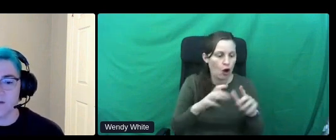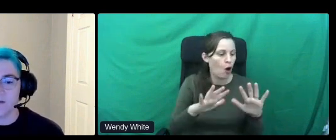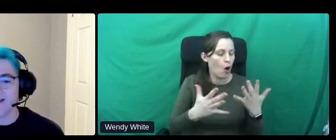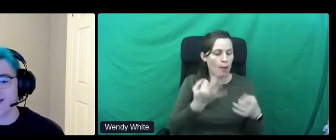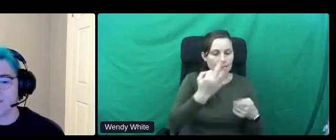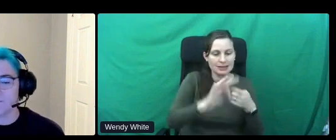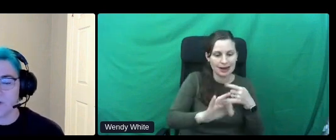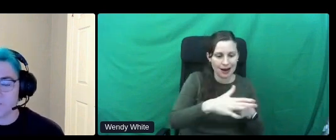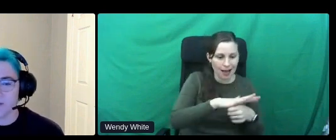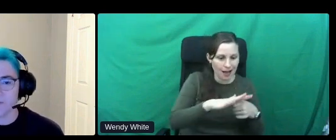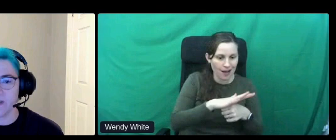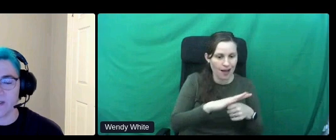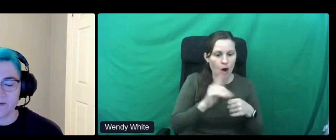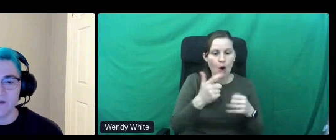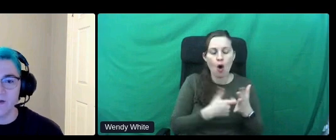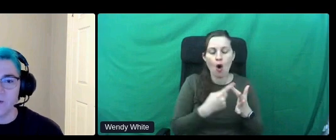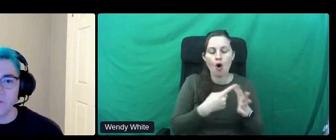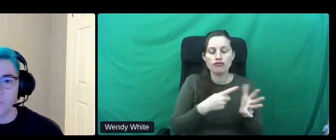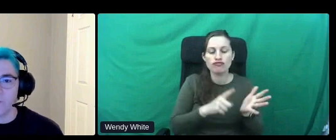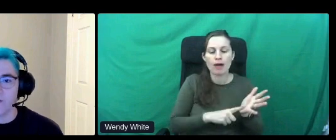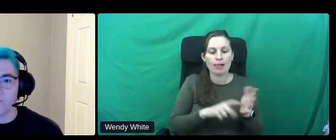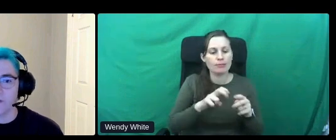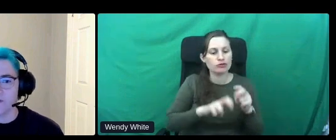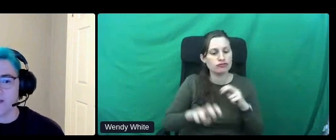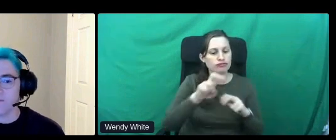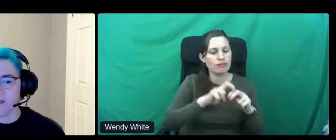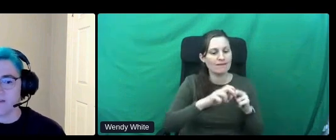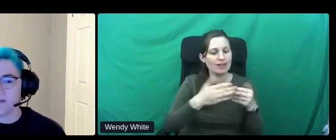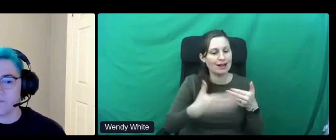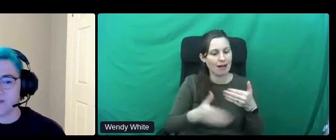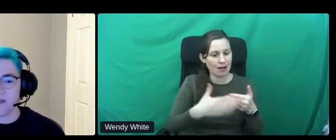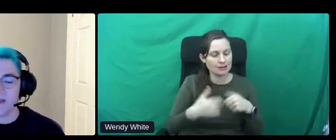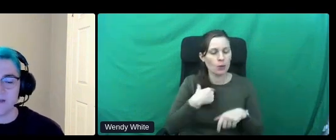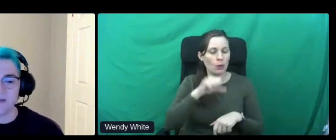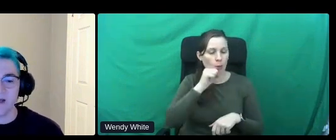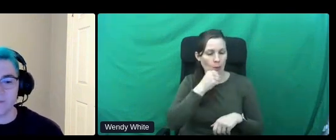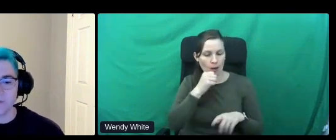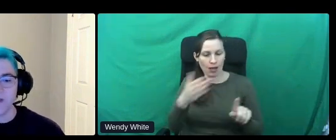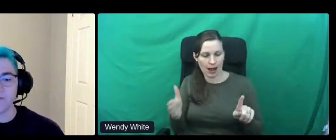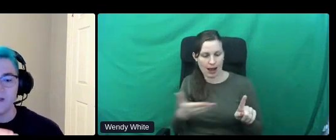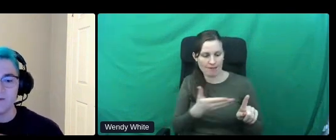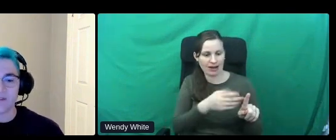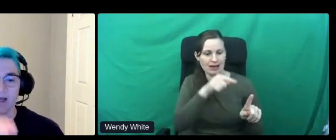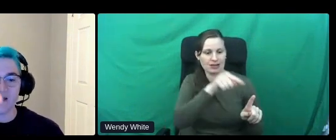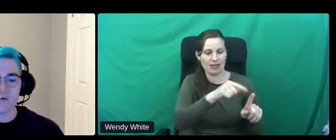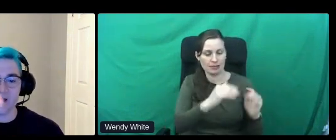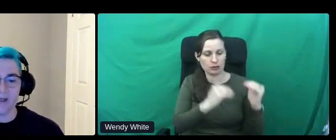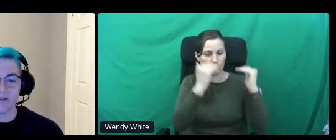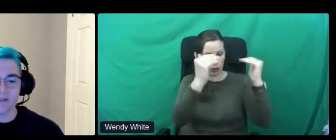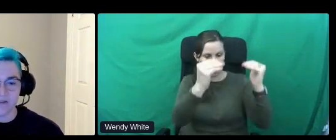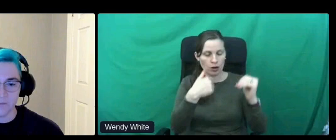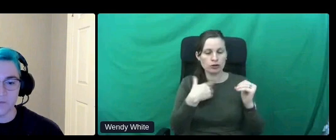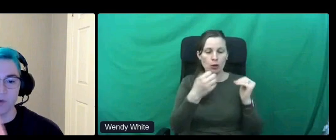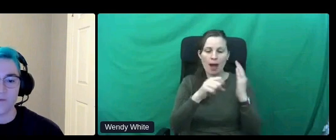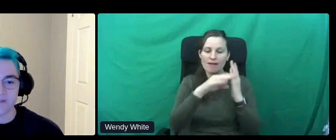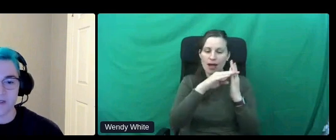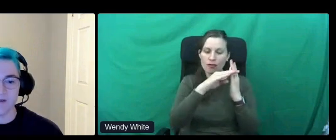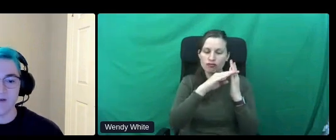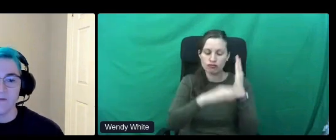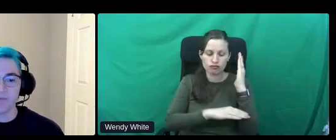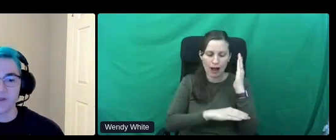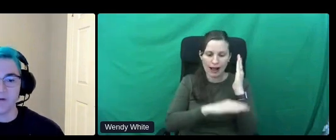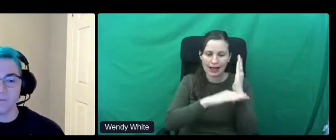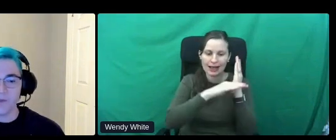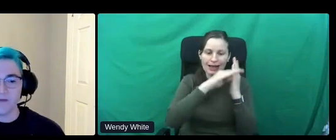area like a realm travel gate, we are going to navigate to them to that at the top. So we have kind of a stack ranking system where we